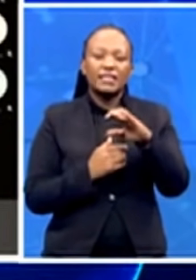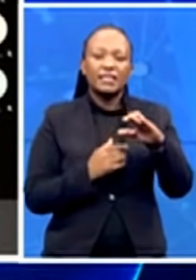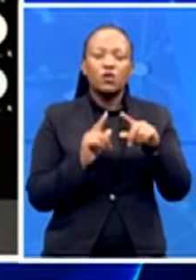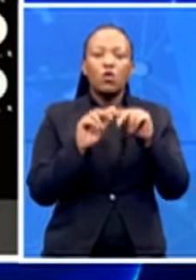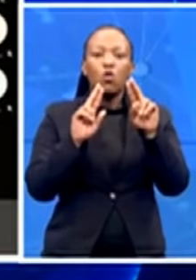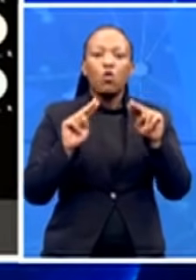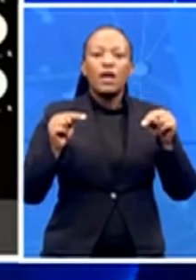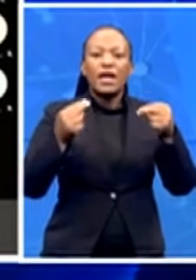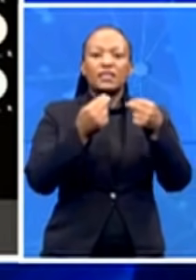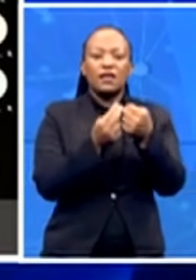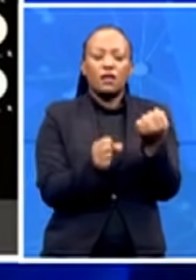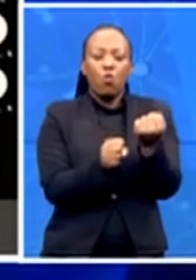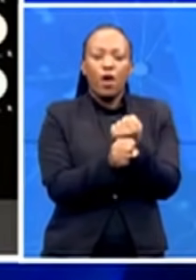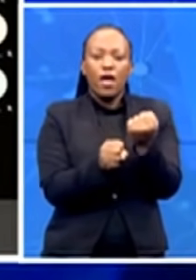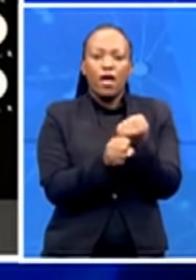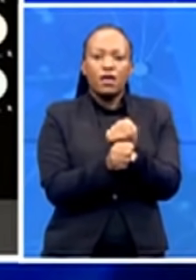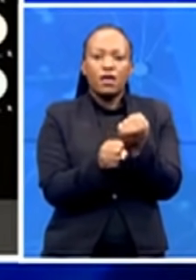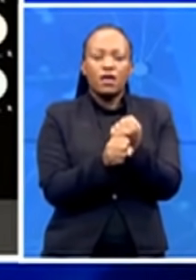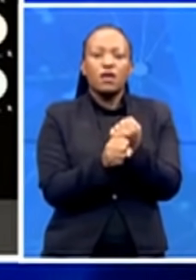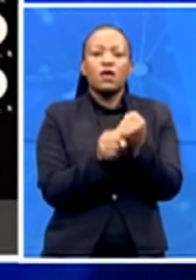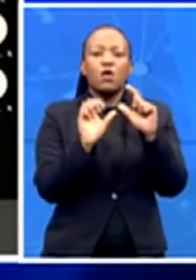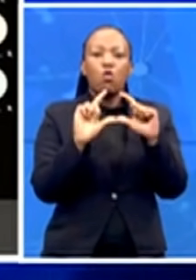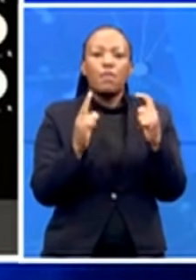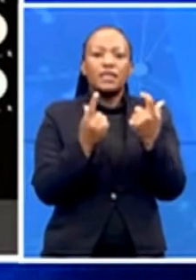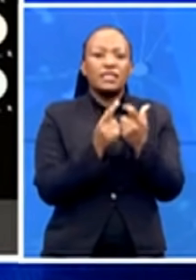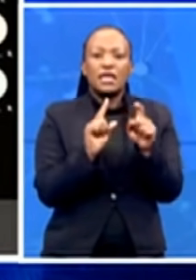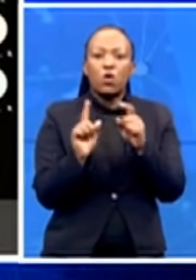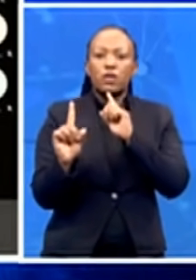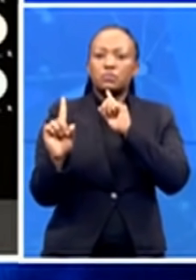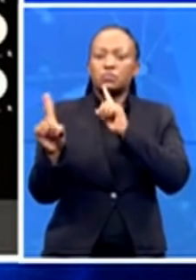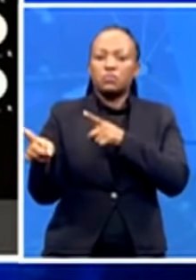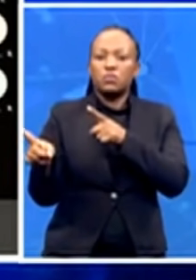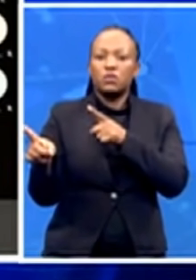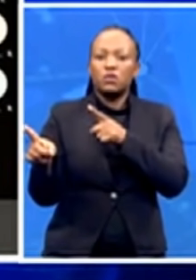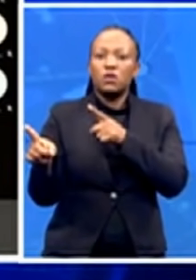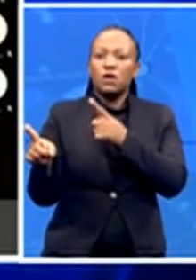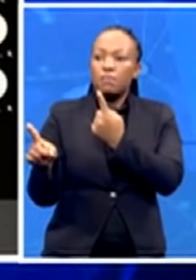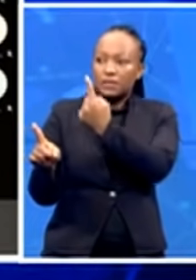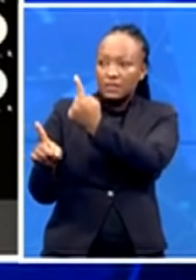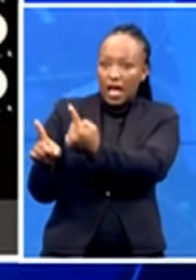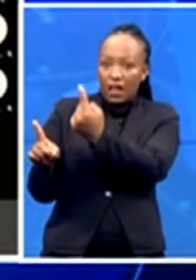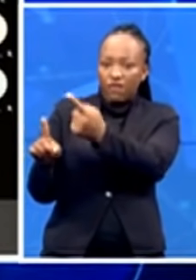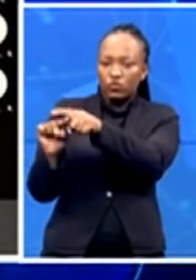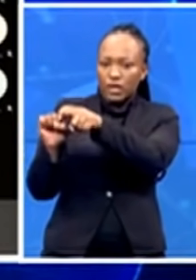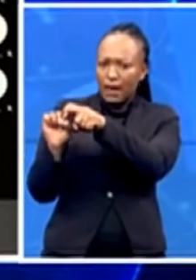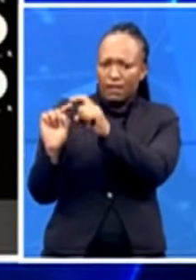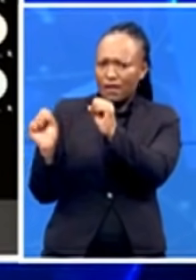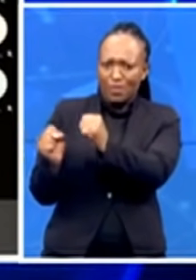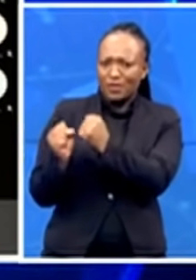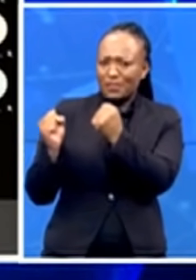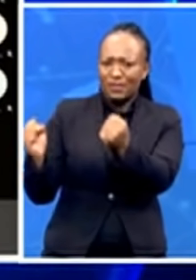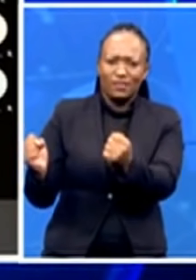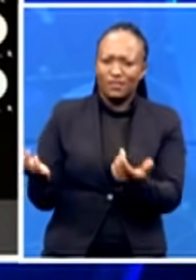issue an instruction that Mr. Magashule should suspend himself. This would have placed him in a situation of a conflict of